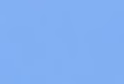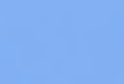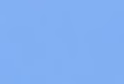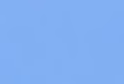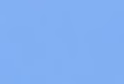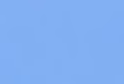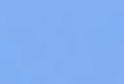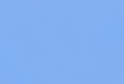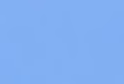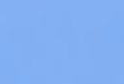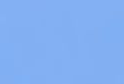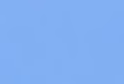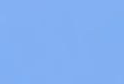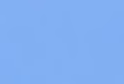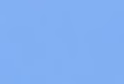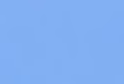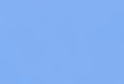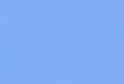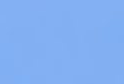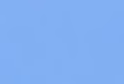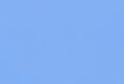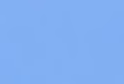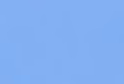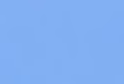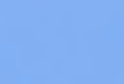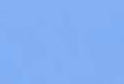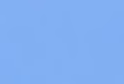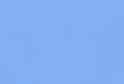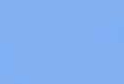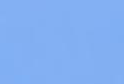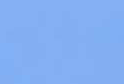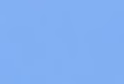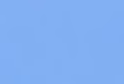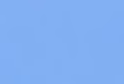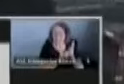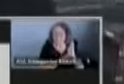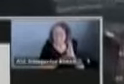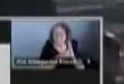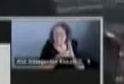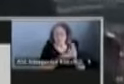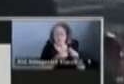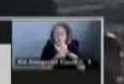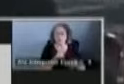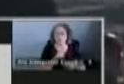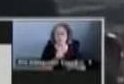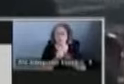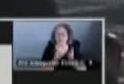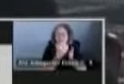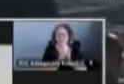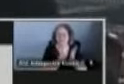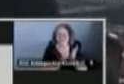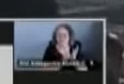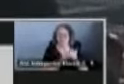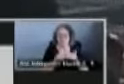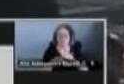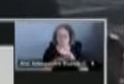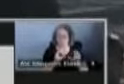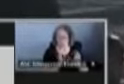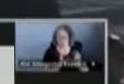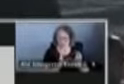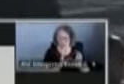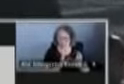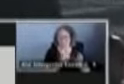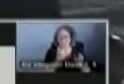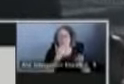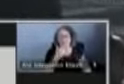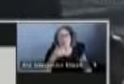that list defaulted to U.S. passport or U.S. birth certificate. The error happened in driver license and ID card transactions